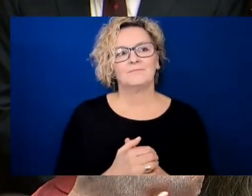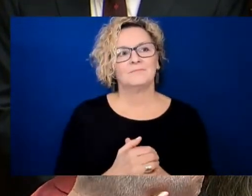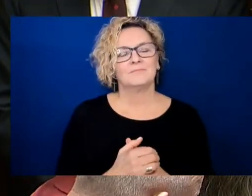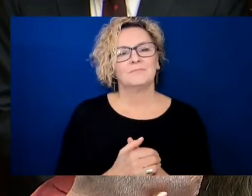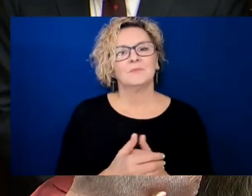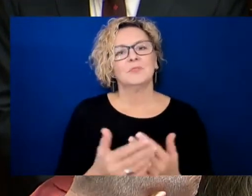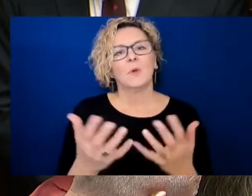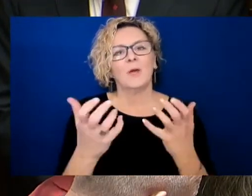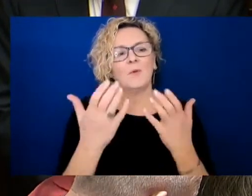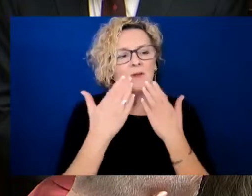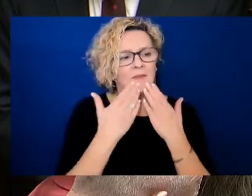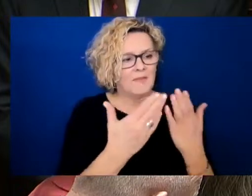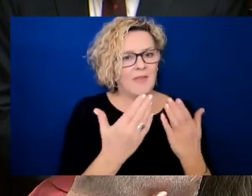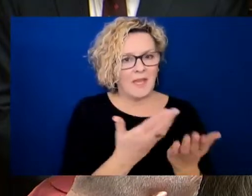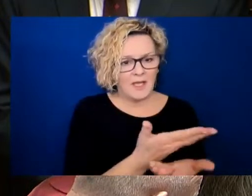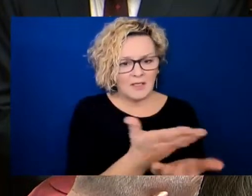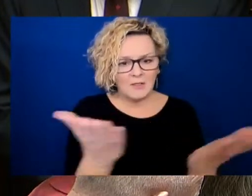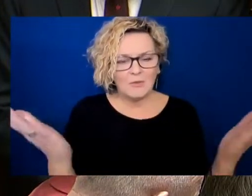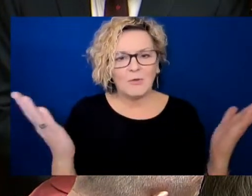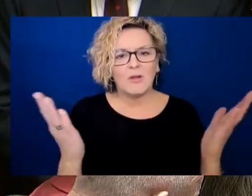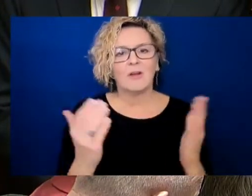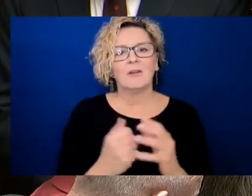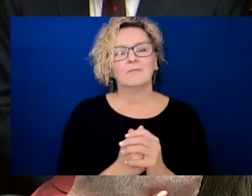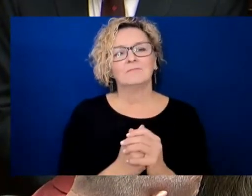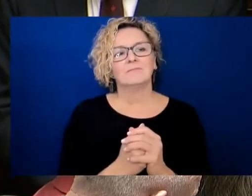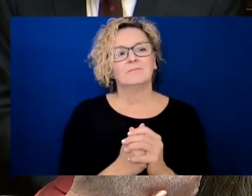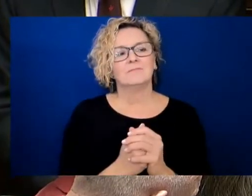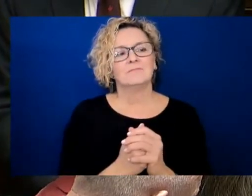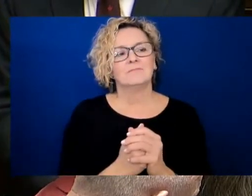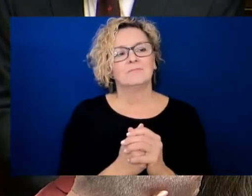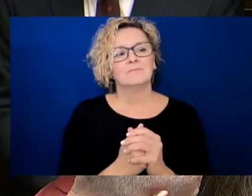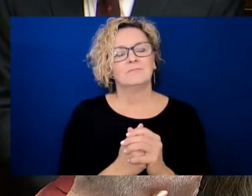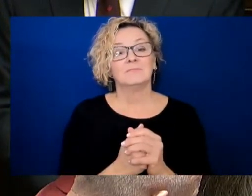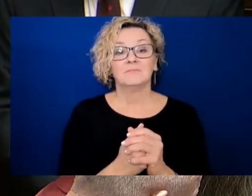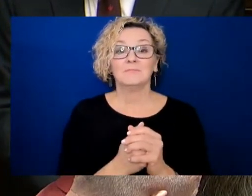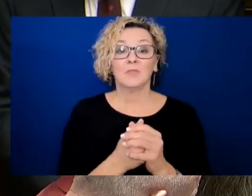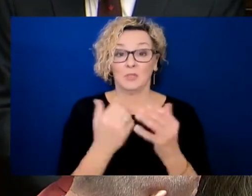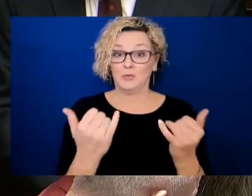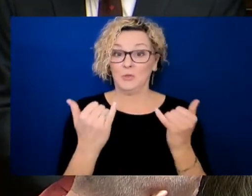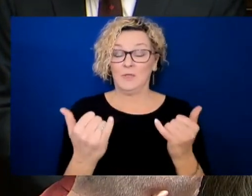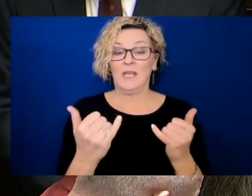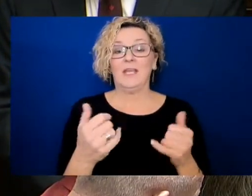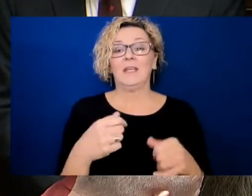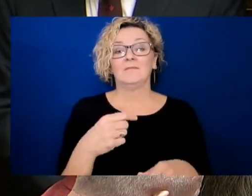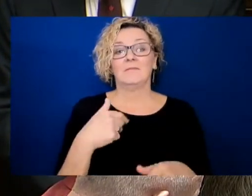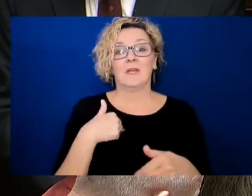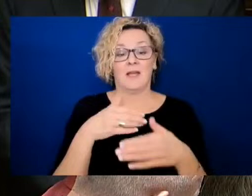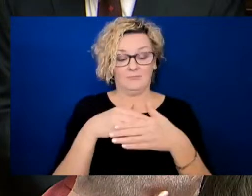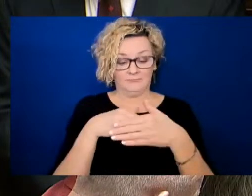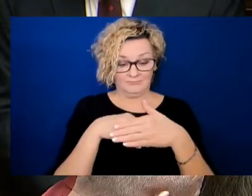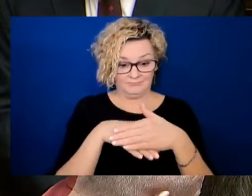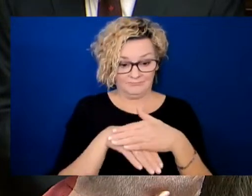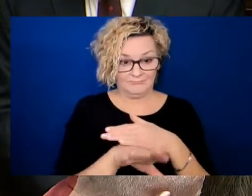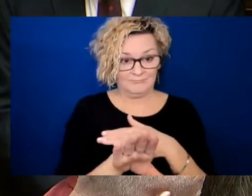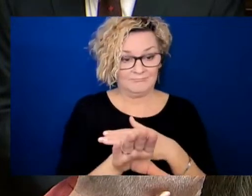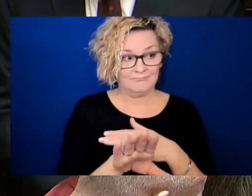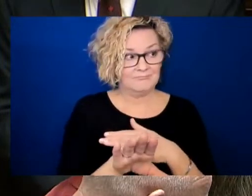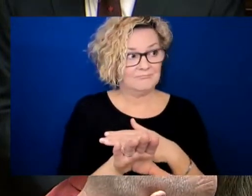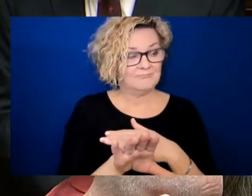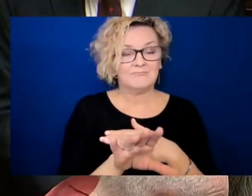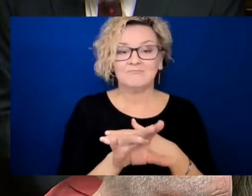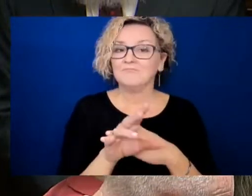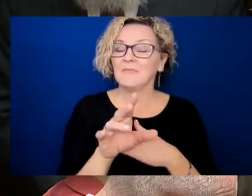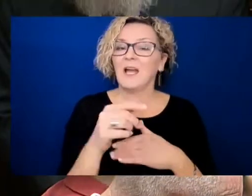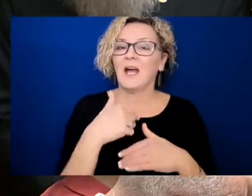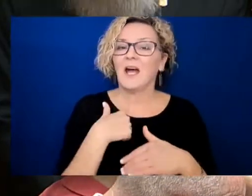and showing the old people. When I came in here, I prayed to the old people that were in his position